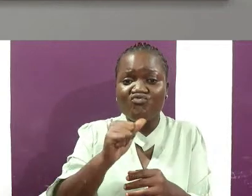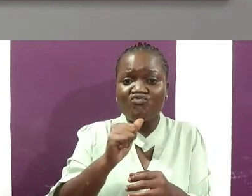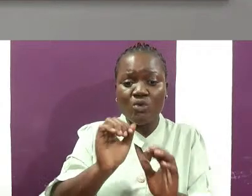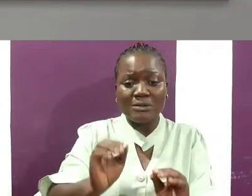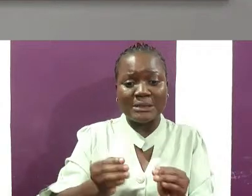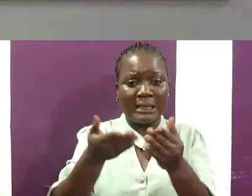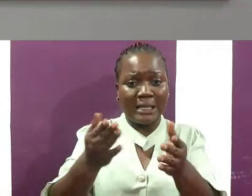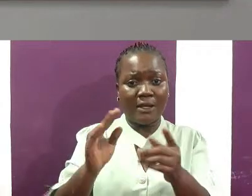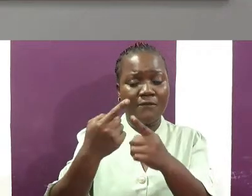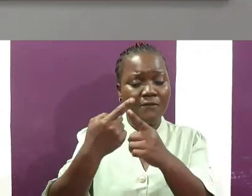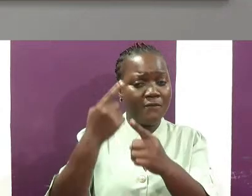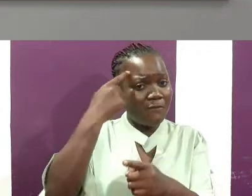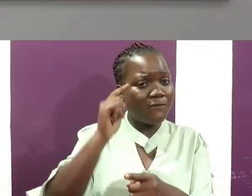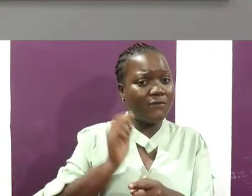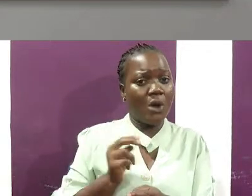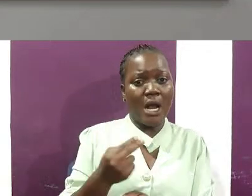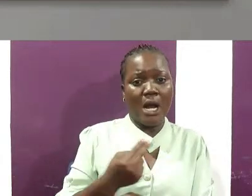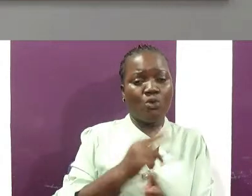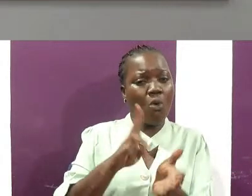verse